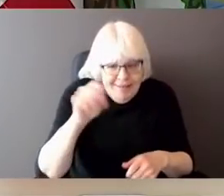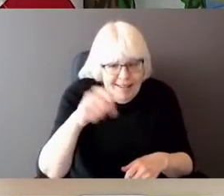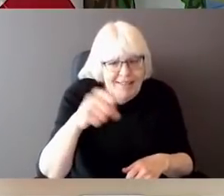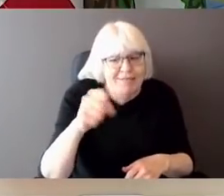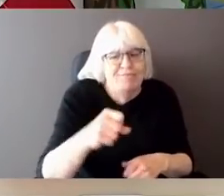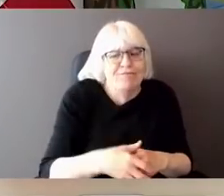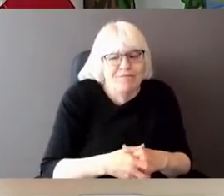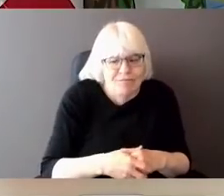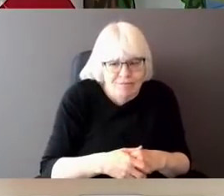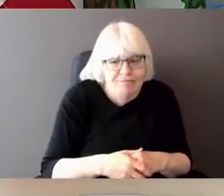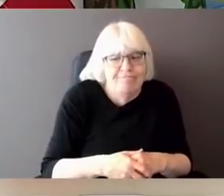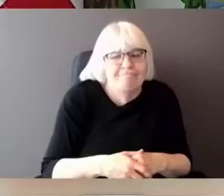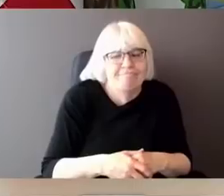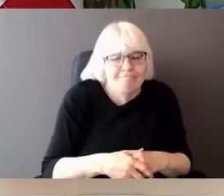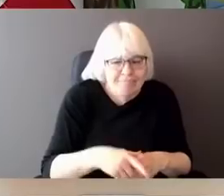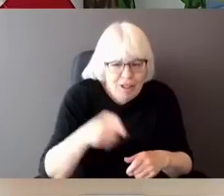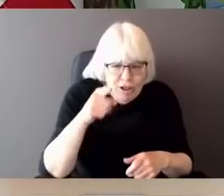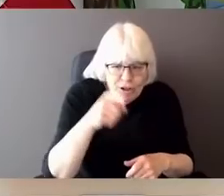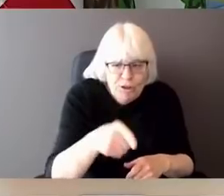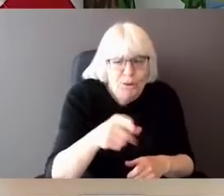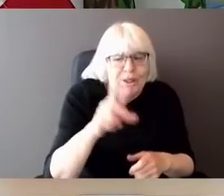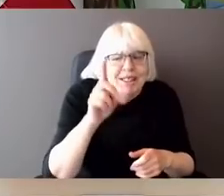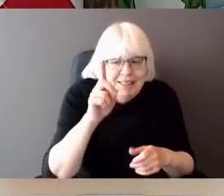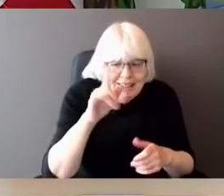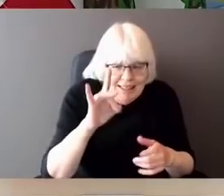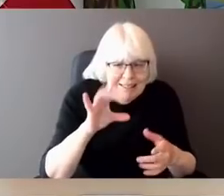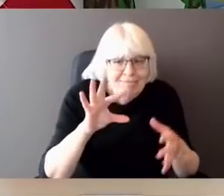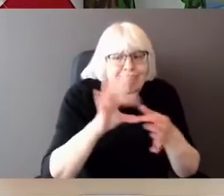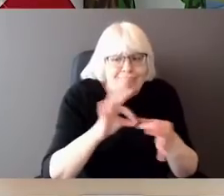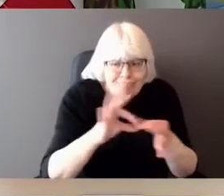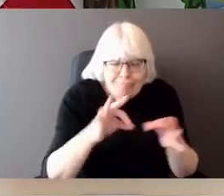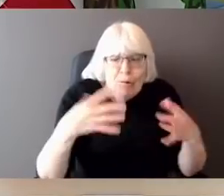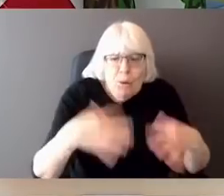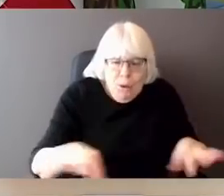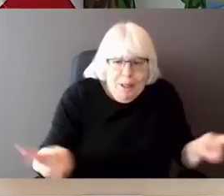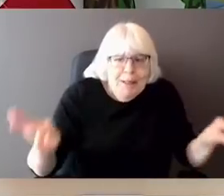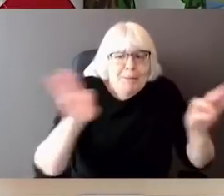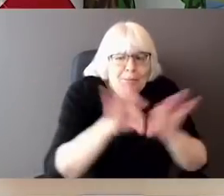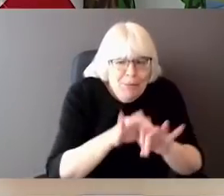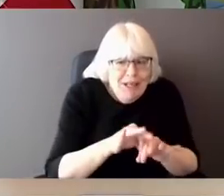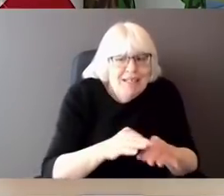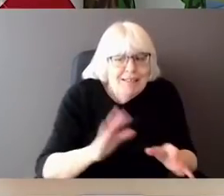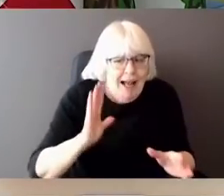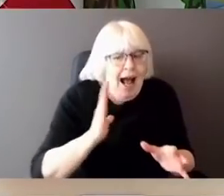but really it is around the testing strategy. And with the Omicron wave,